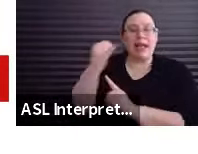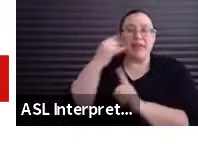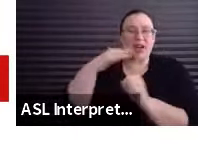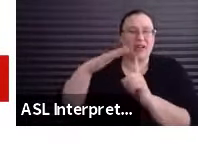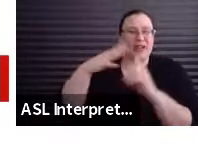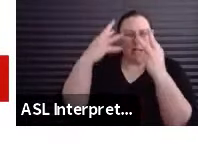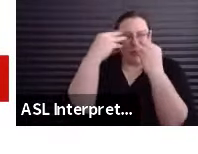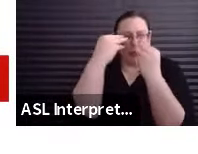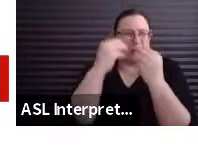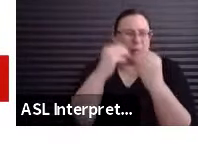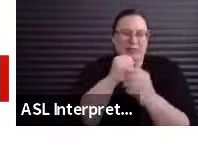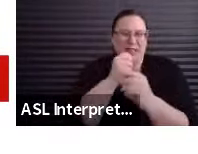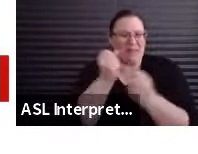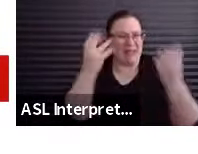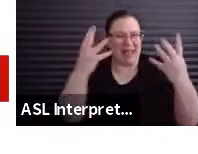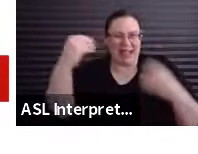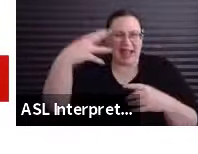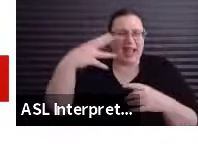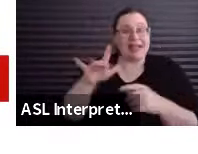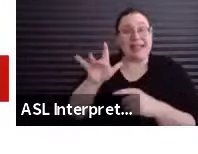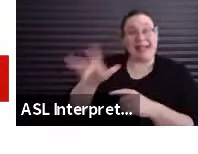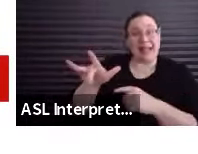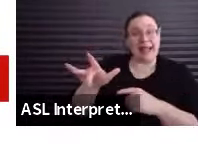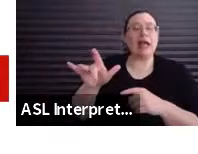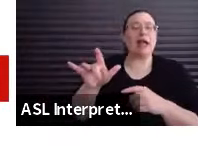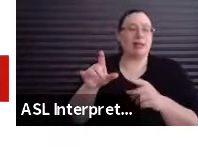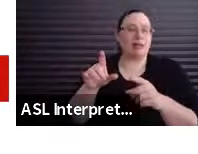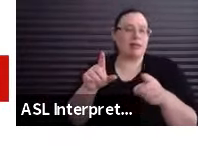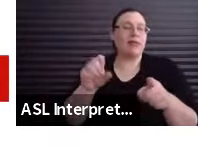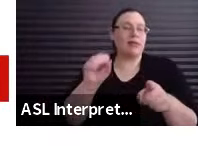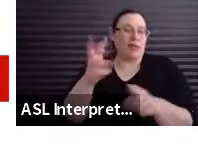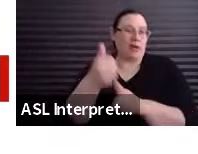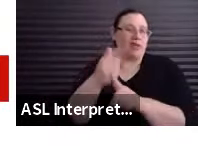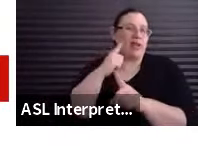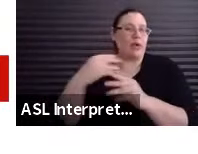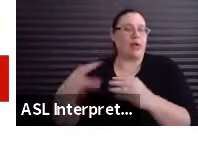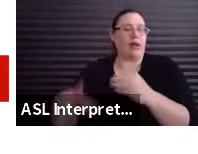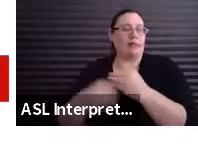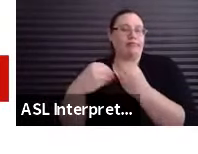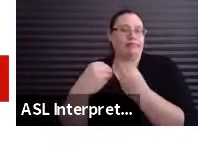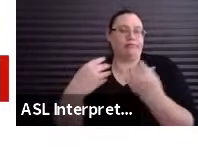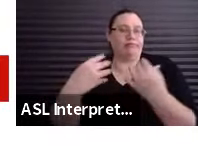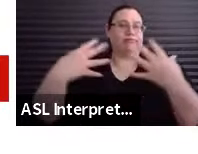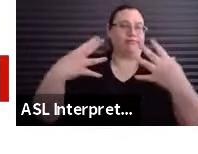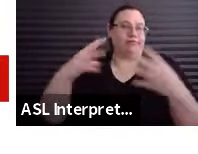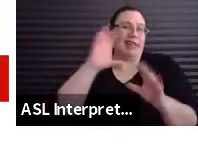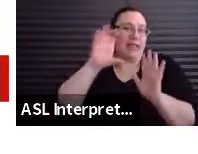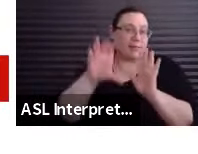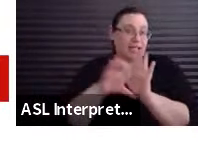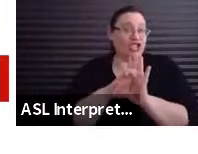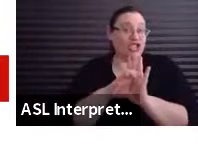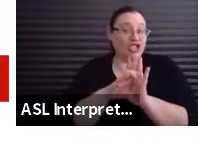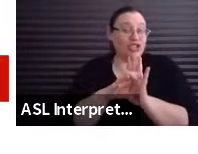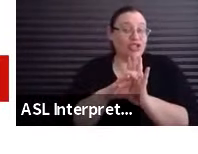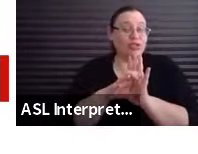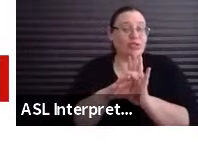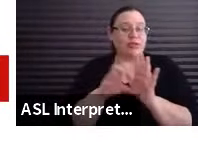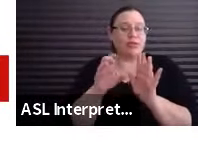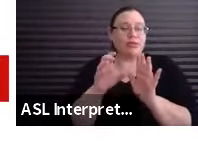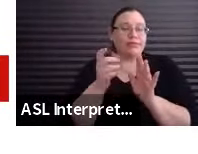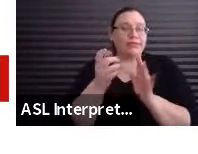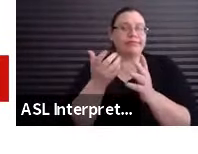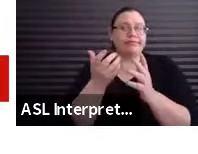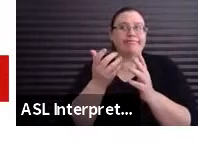lot of light, you can click that button and the software will amplify the image to make you look